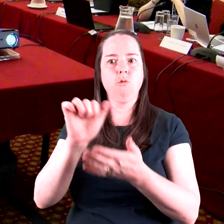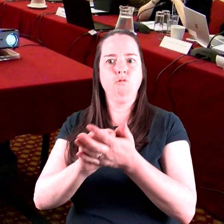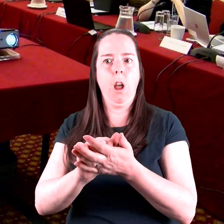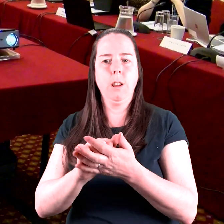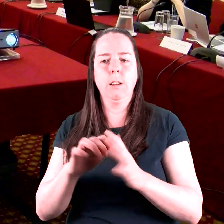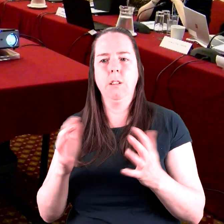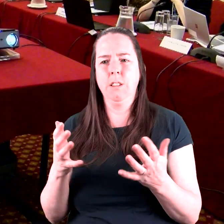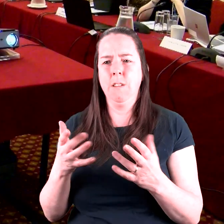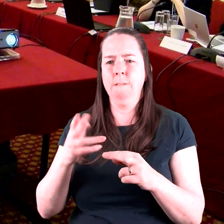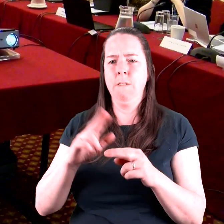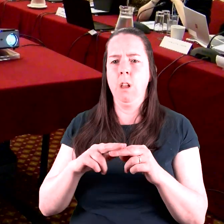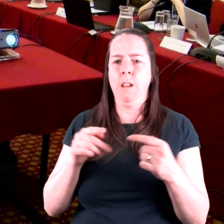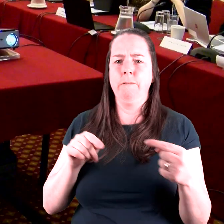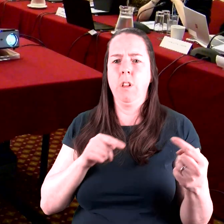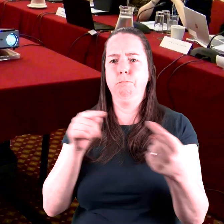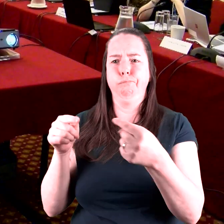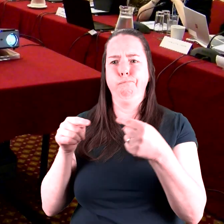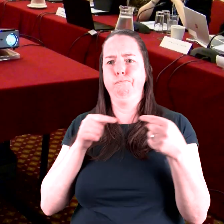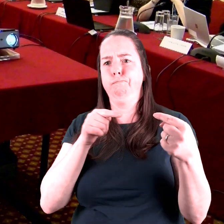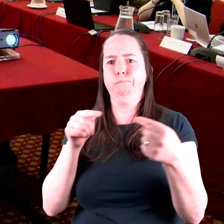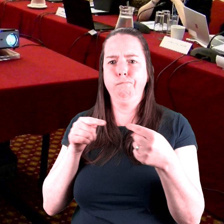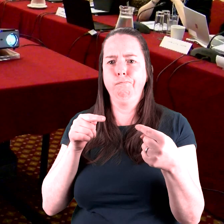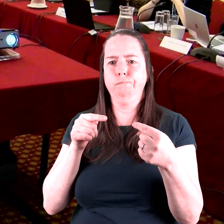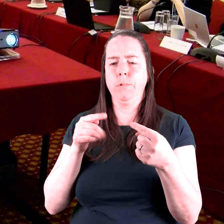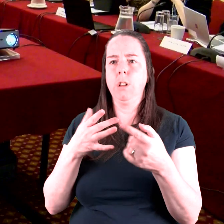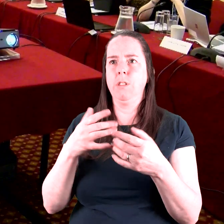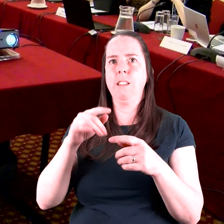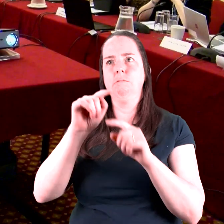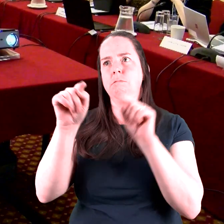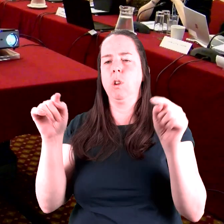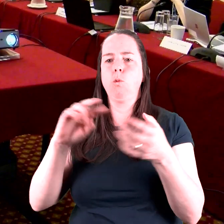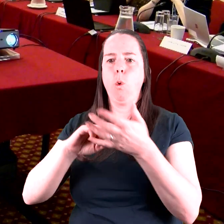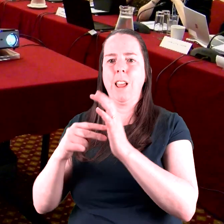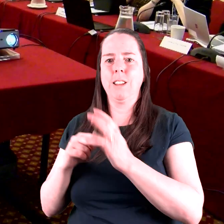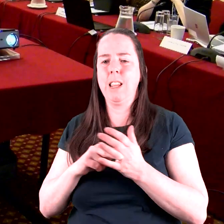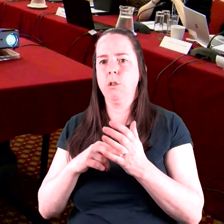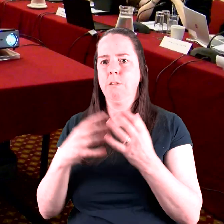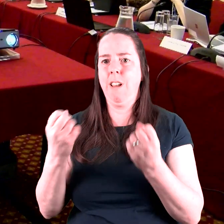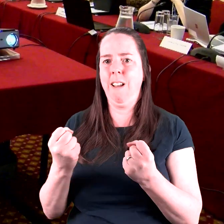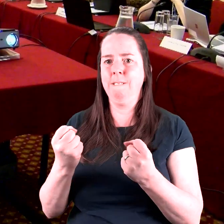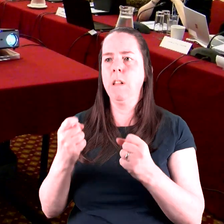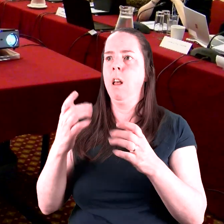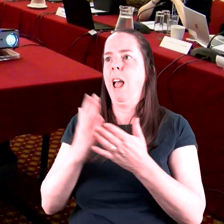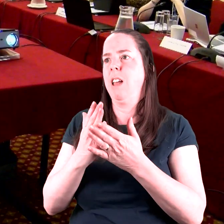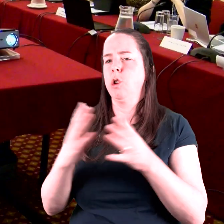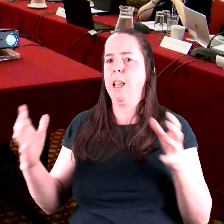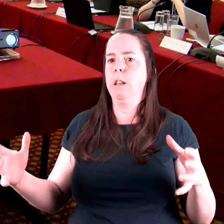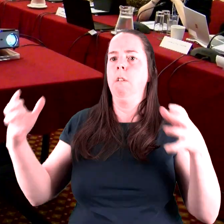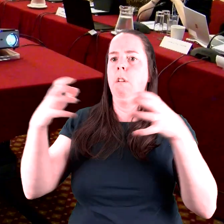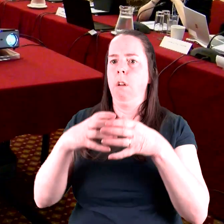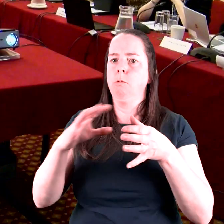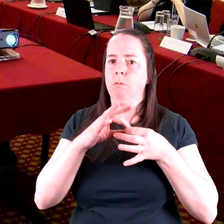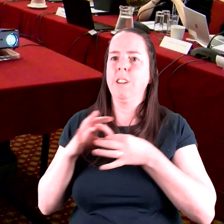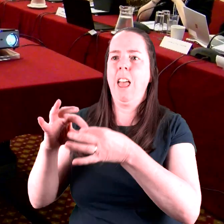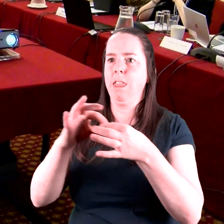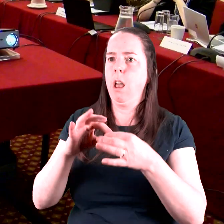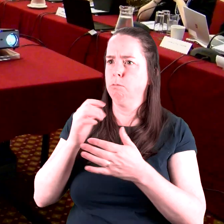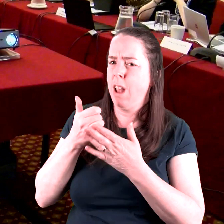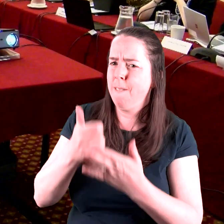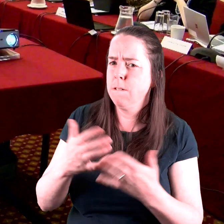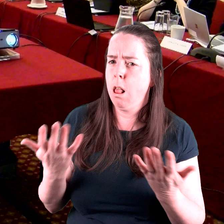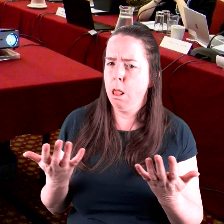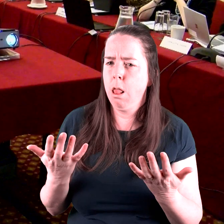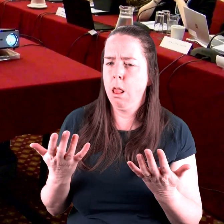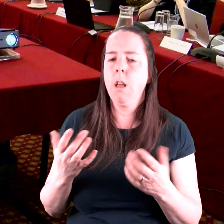and particularly the key workforce challenges that each of the organisations are facing that actually coming together on would be helpful. For